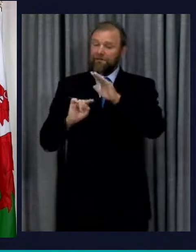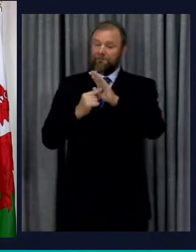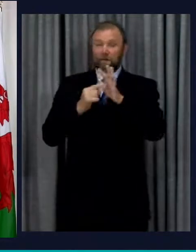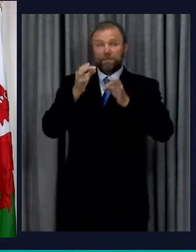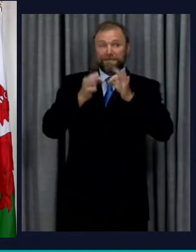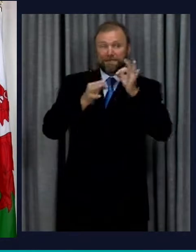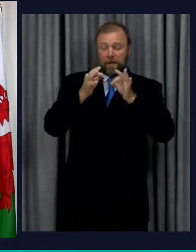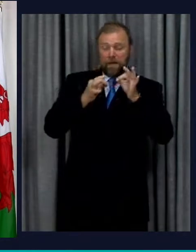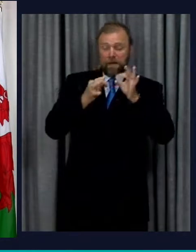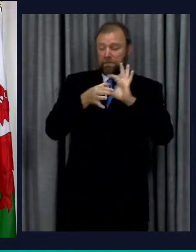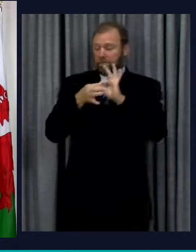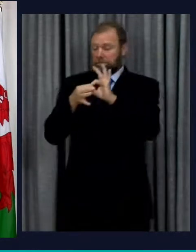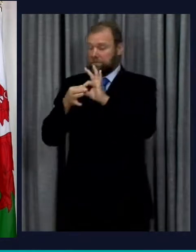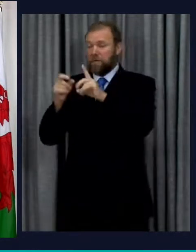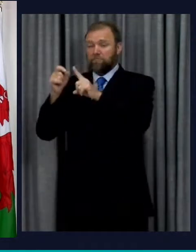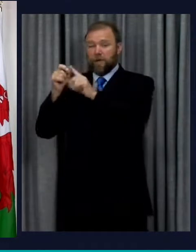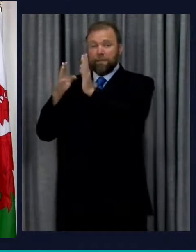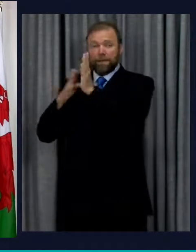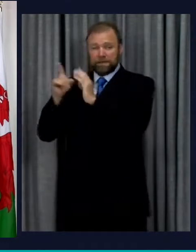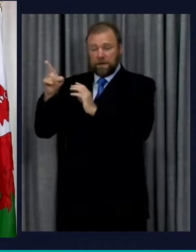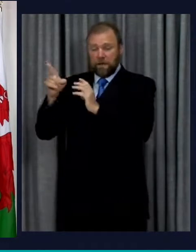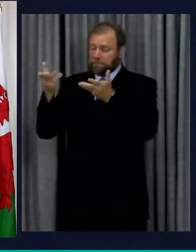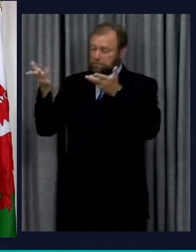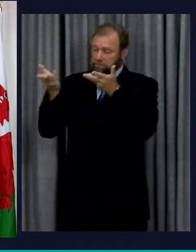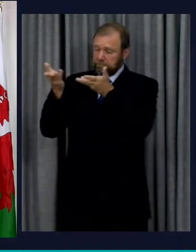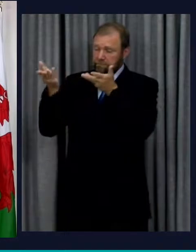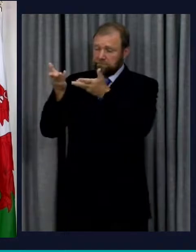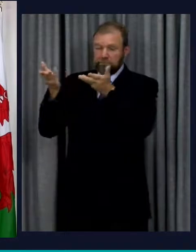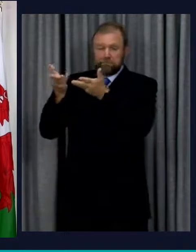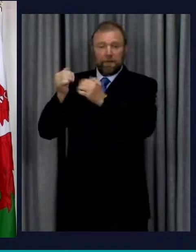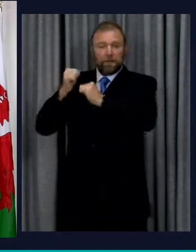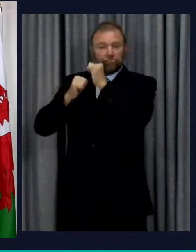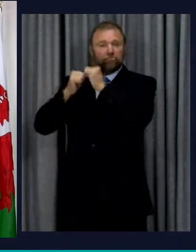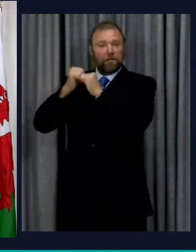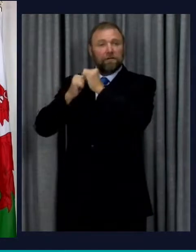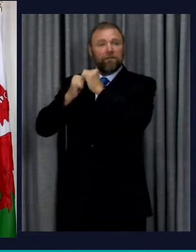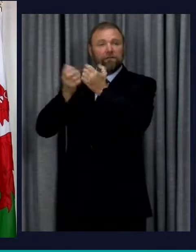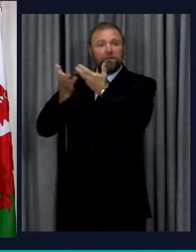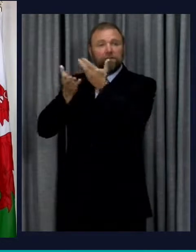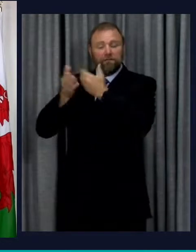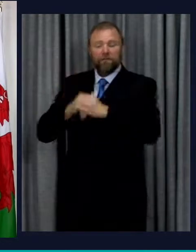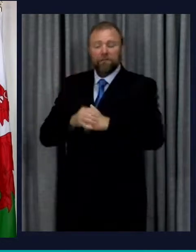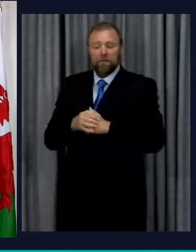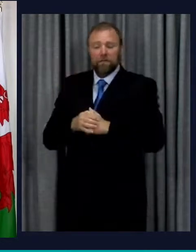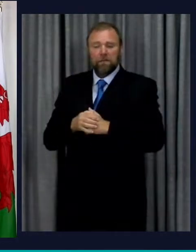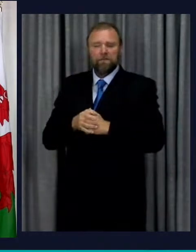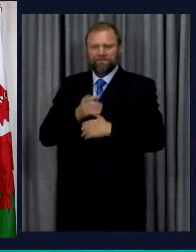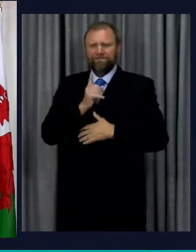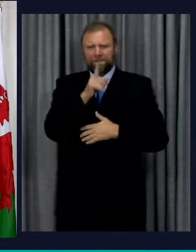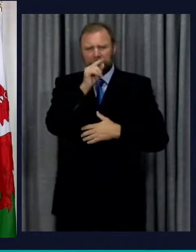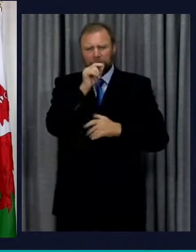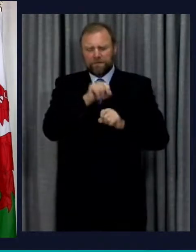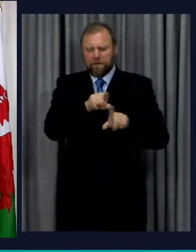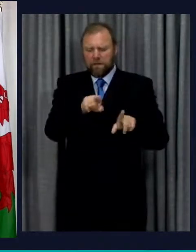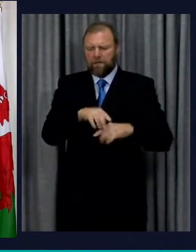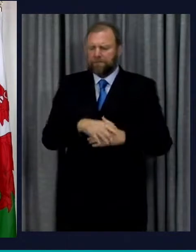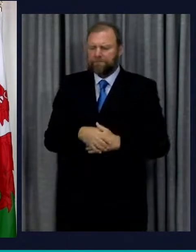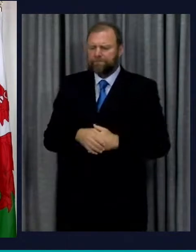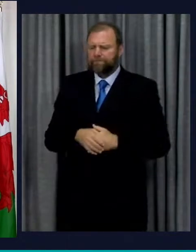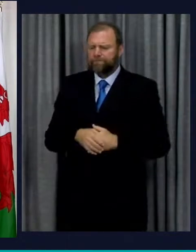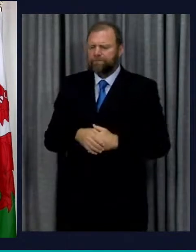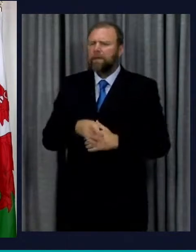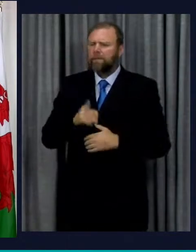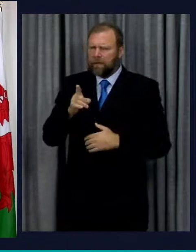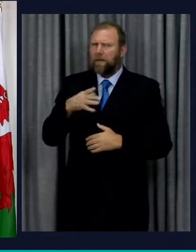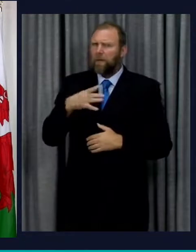Minister. That's what the First Minister was reflecting. What, of course, we need to see is that those commitments are made